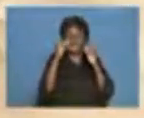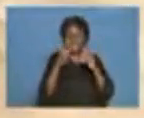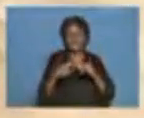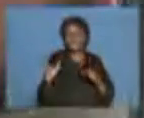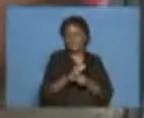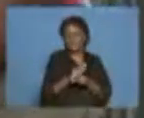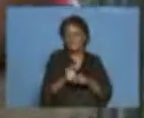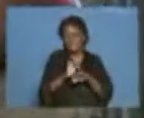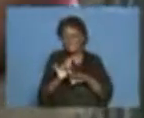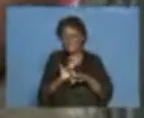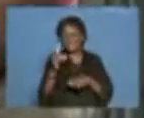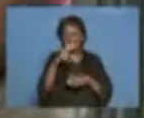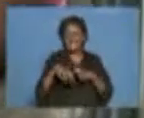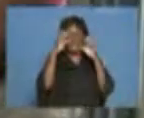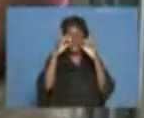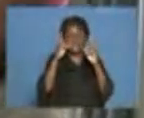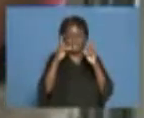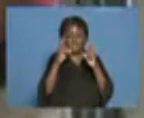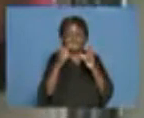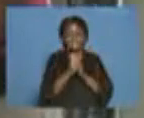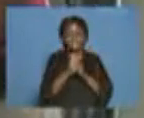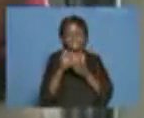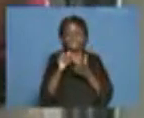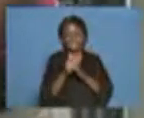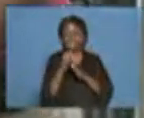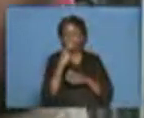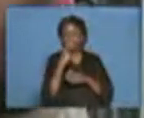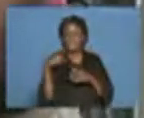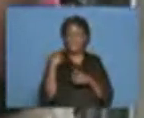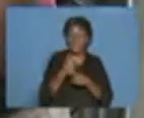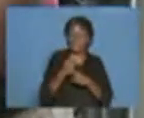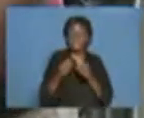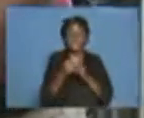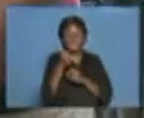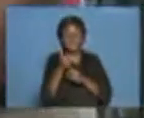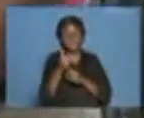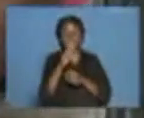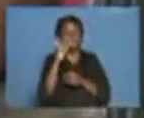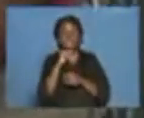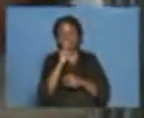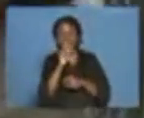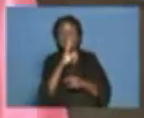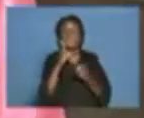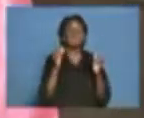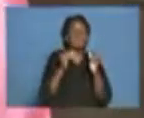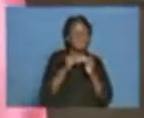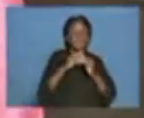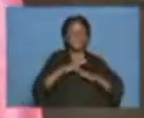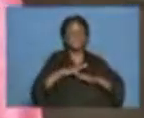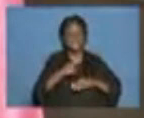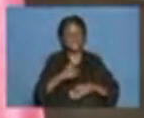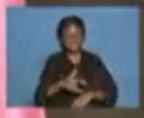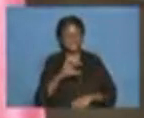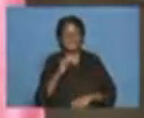And those whom he impacts the most with his guidance and fatherly figure in mentoring could not be more pleased. I feel like